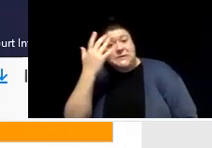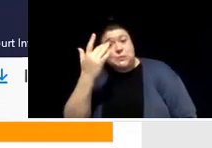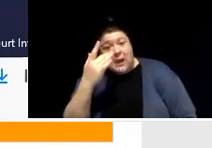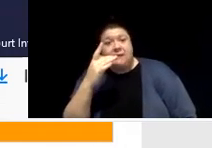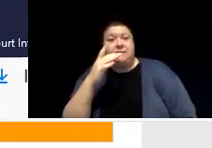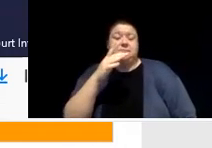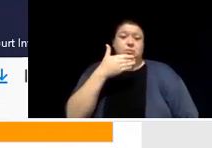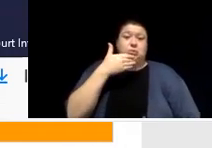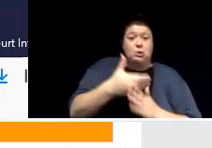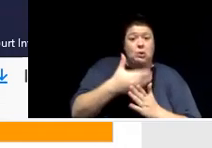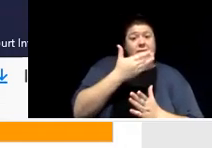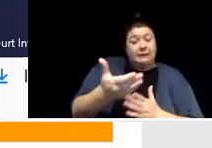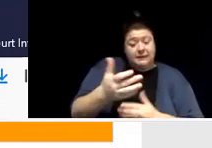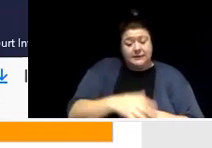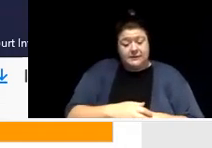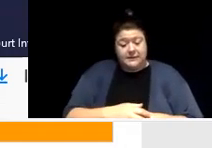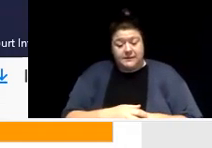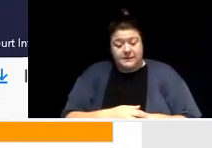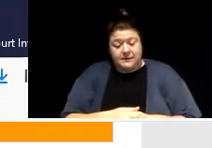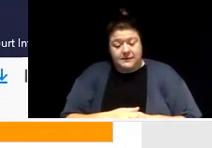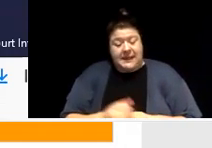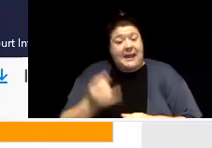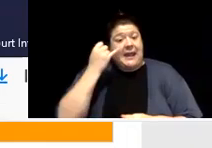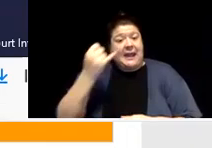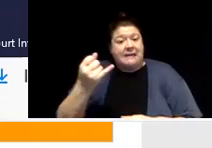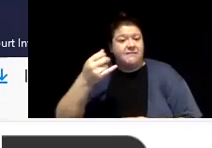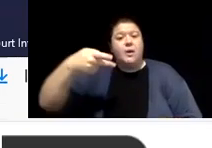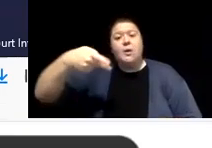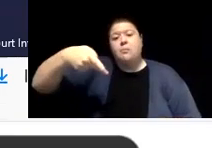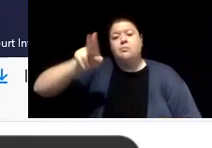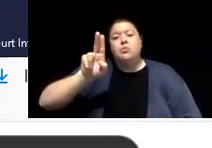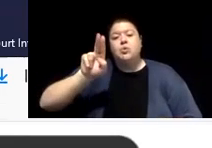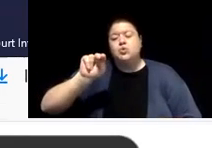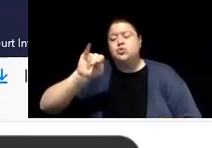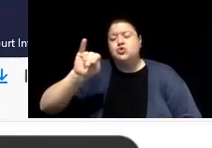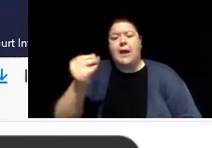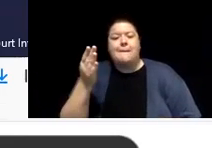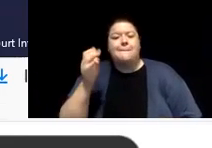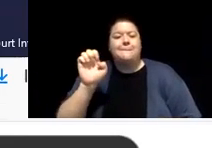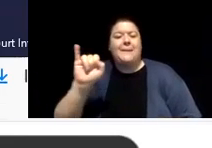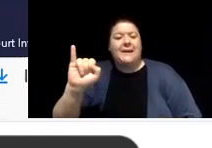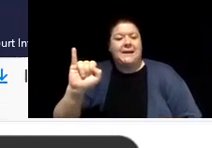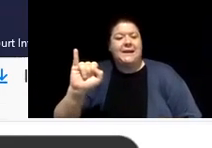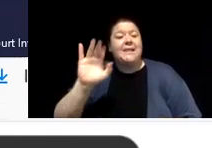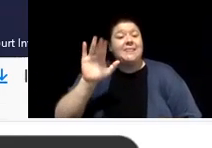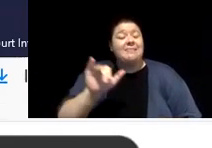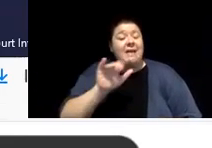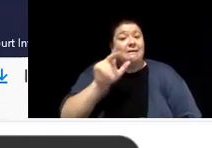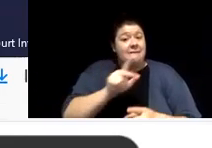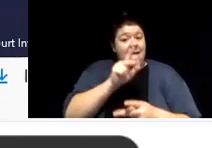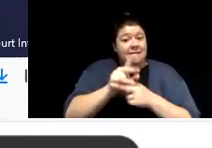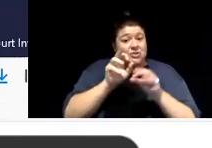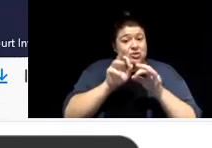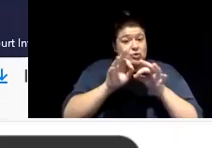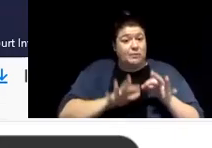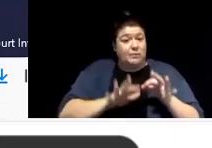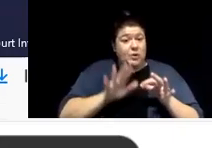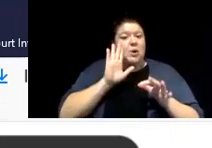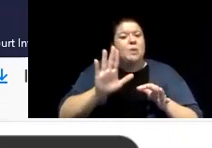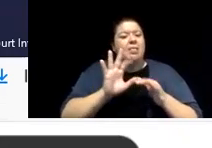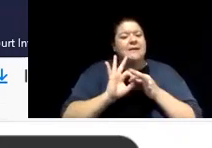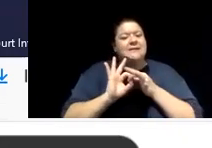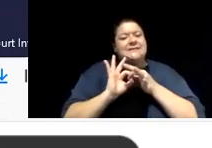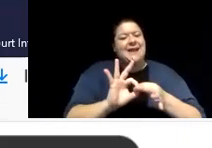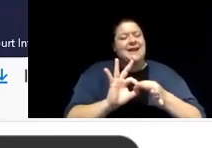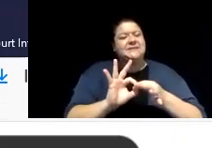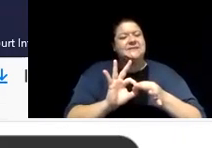good, say that you're a Punjabi interpreter, is that this will give you the terminology related to this